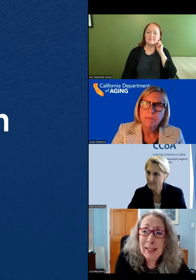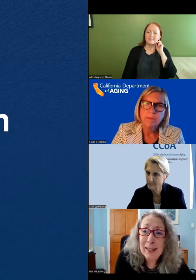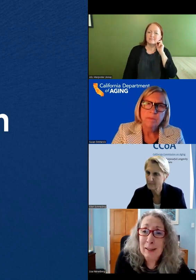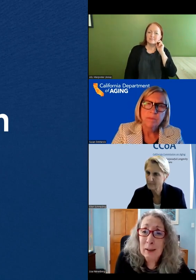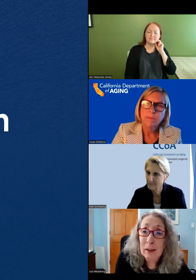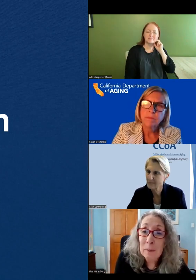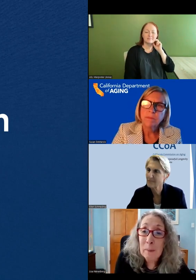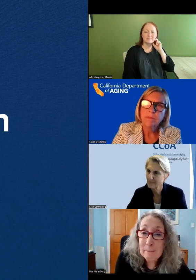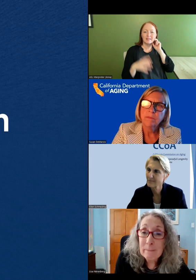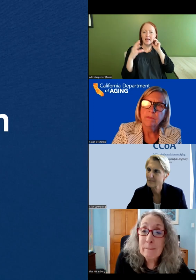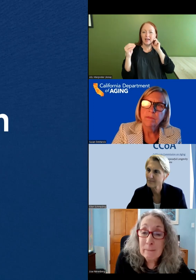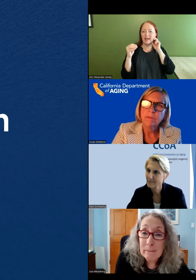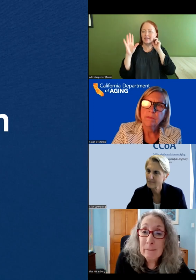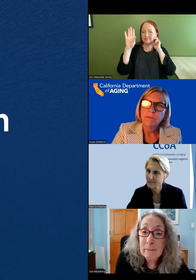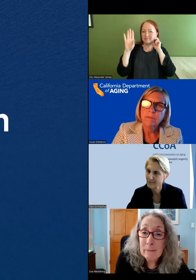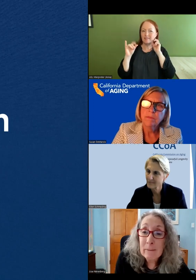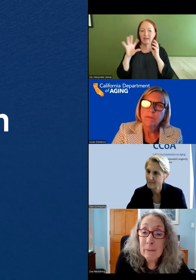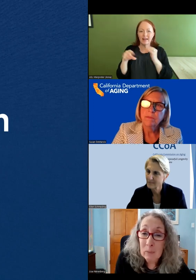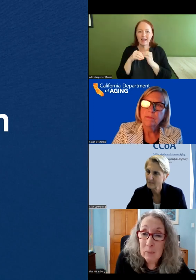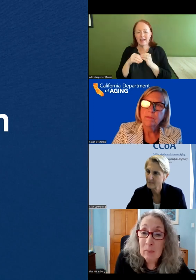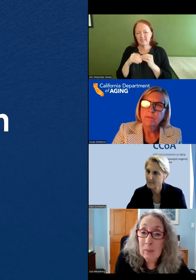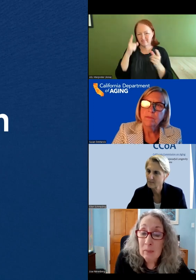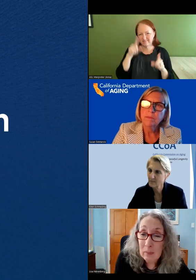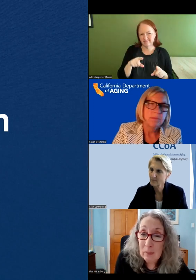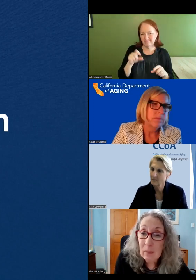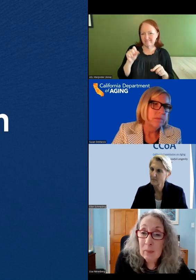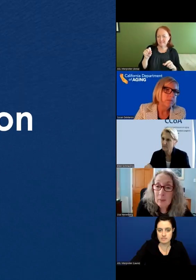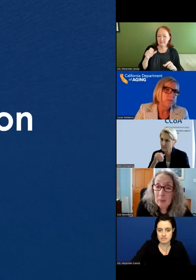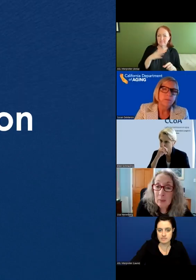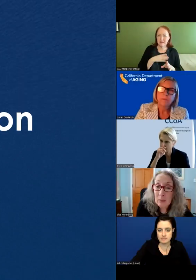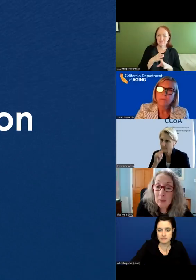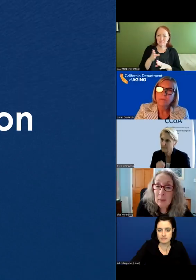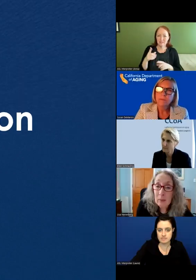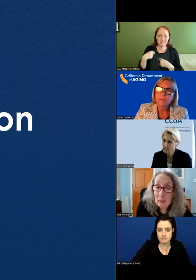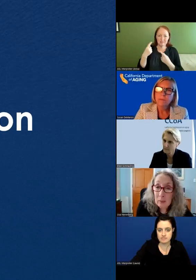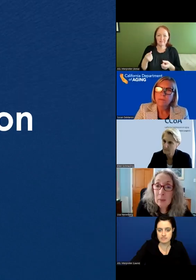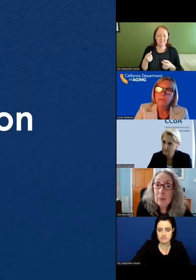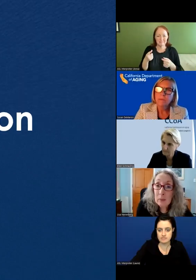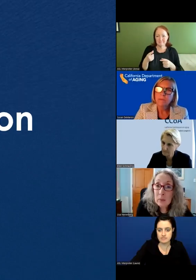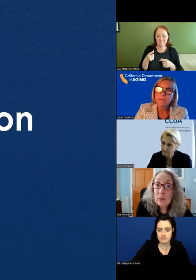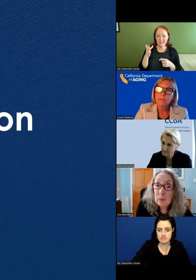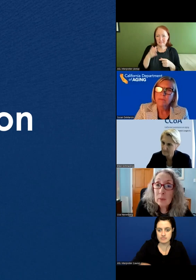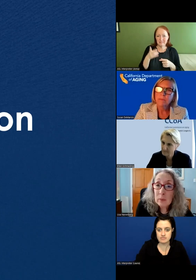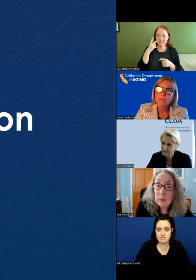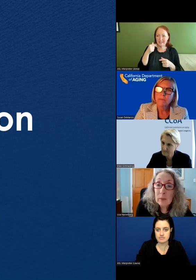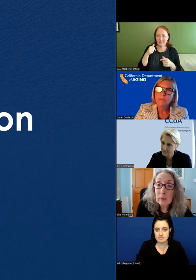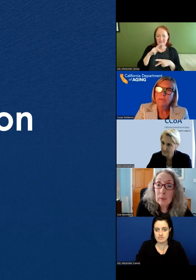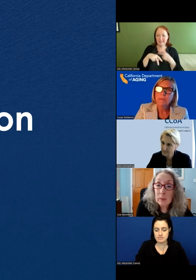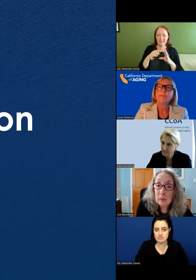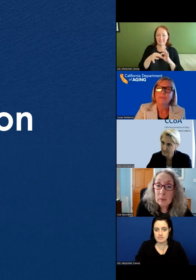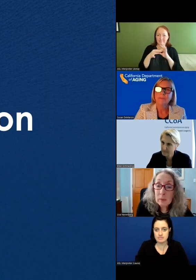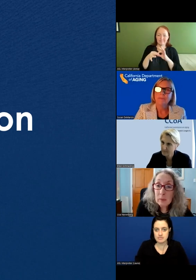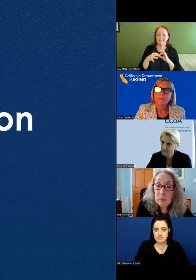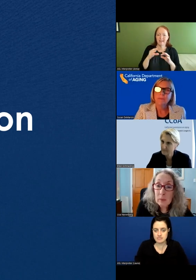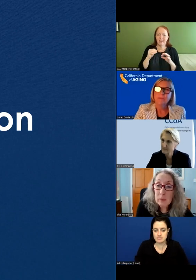this is Leslie again, if I could just chime in, I agree. In my career, I don't know of any such an effort like we're having here. The